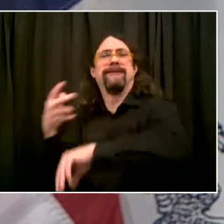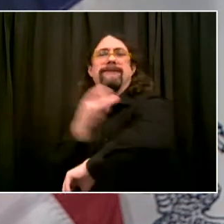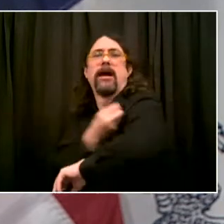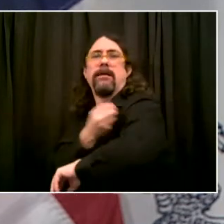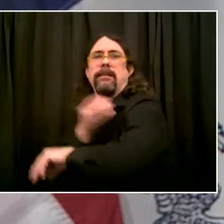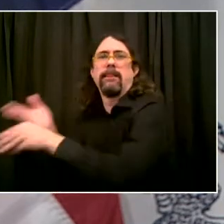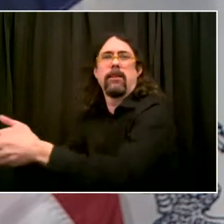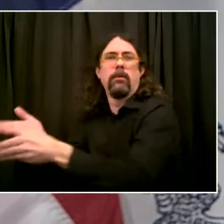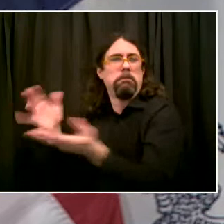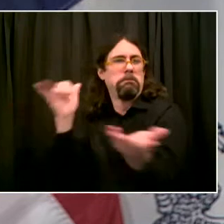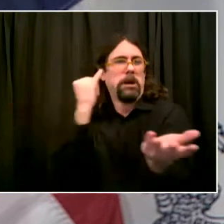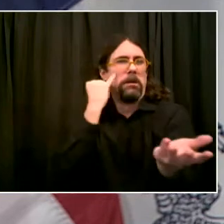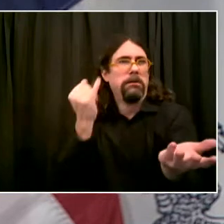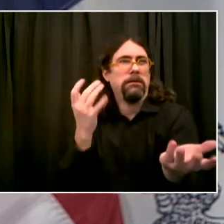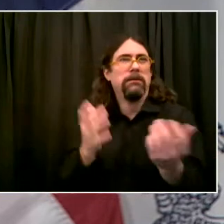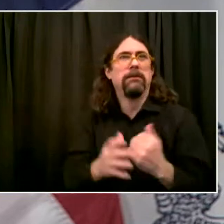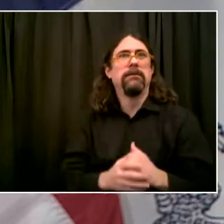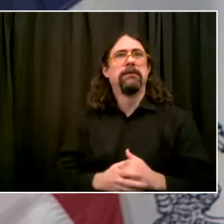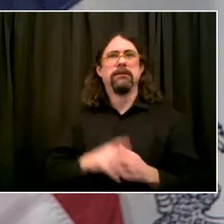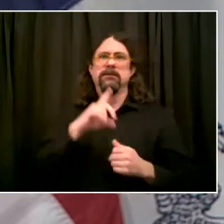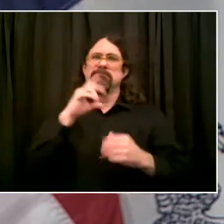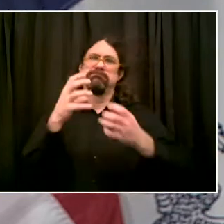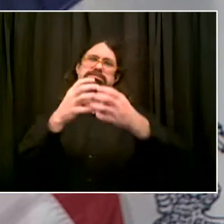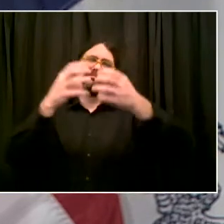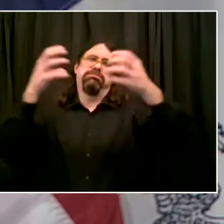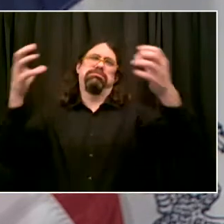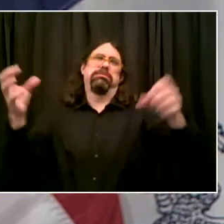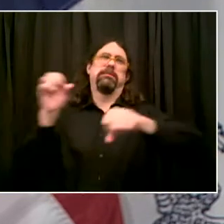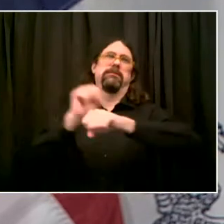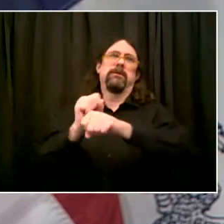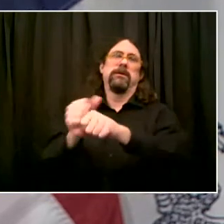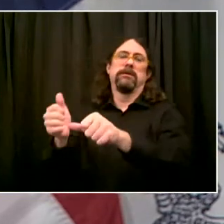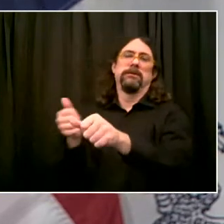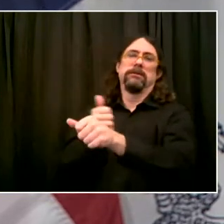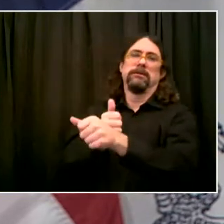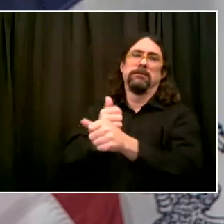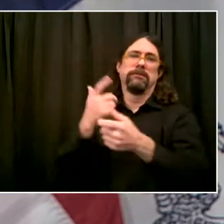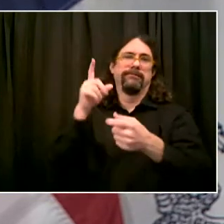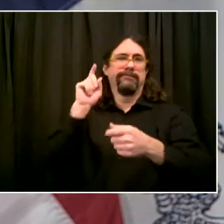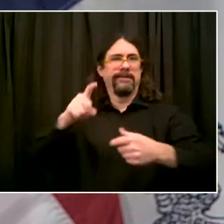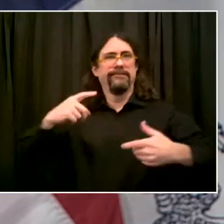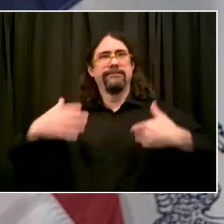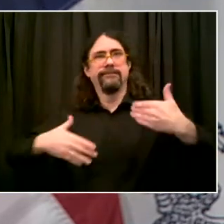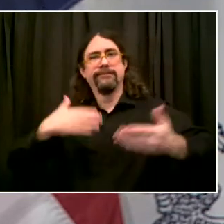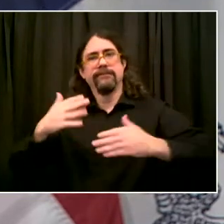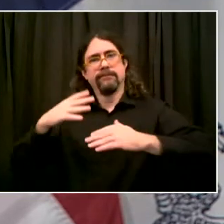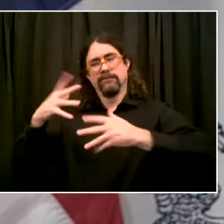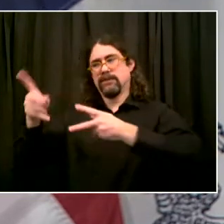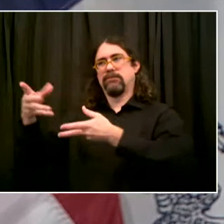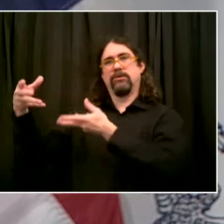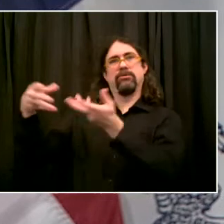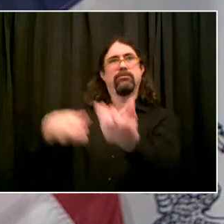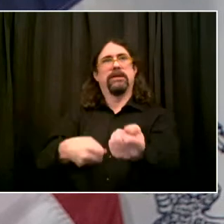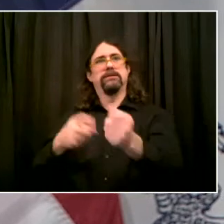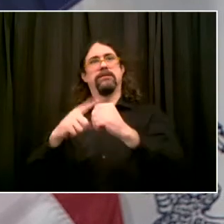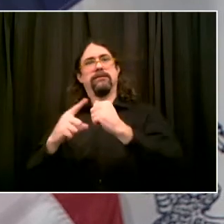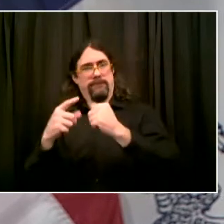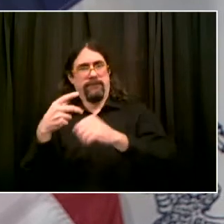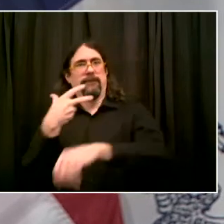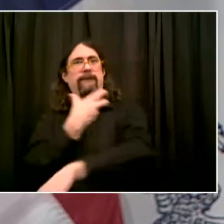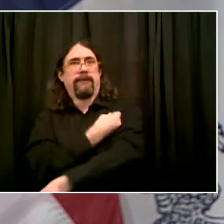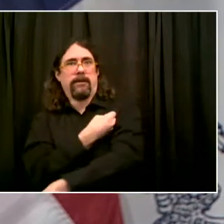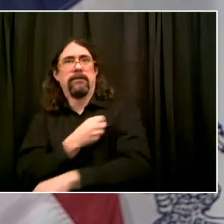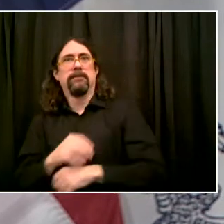of trust and to build faith in vaccination and to bring in the whole community. To talk about that, the executive